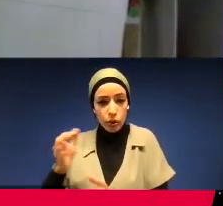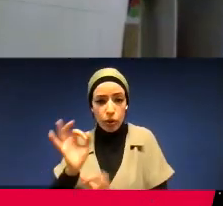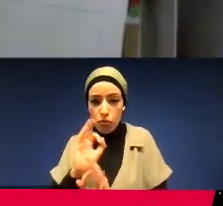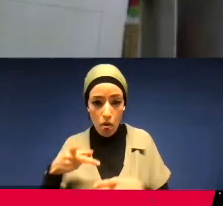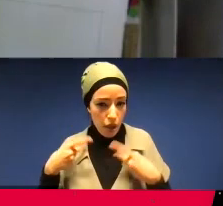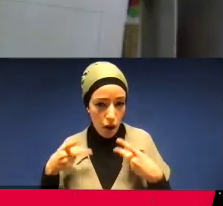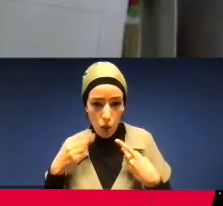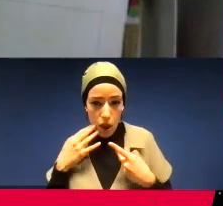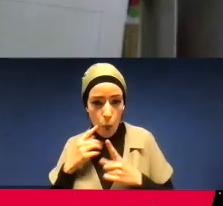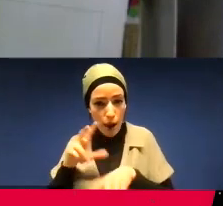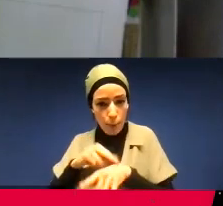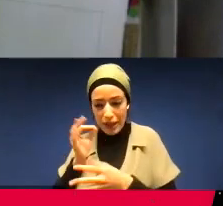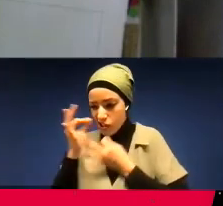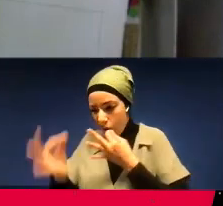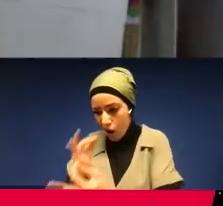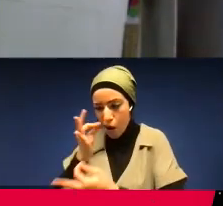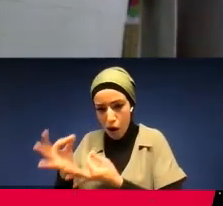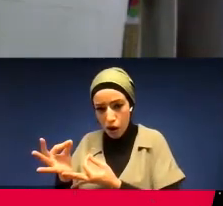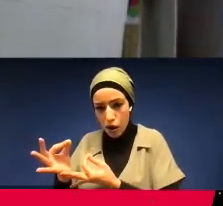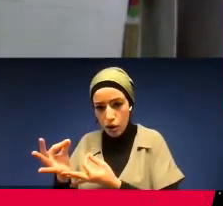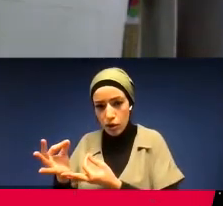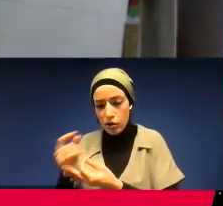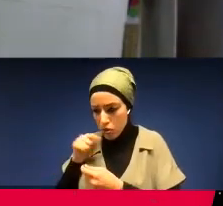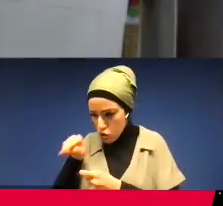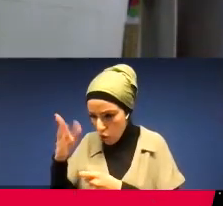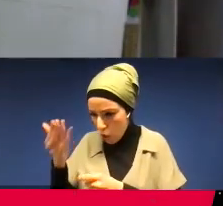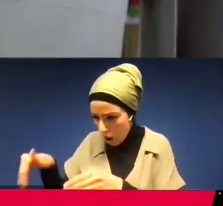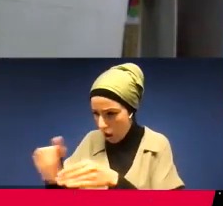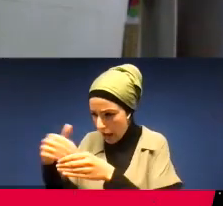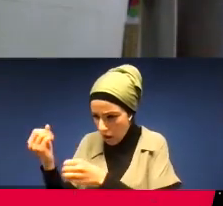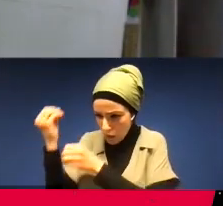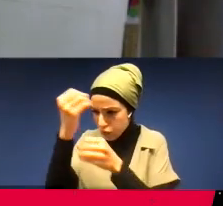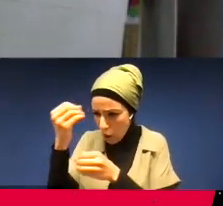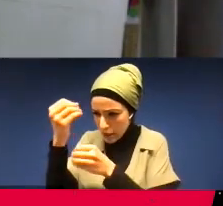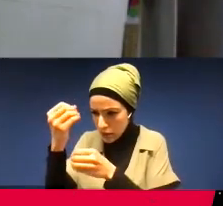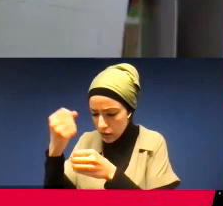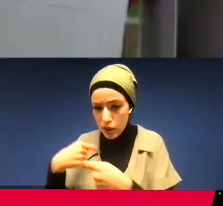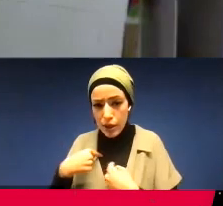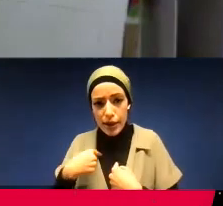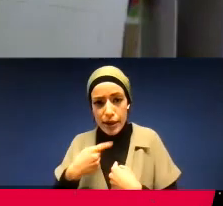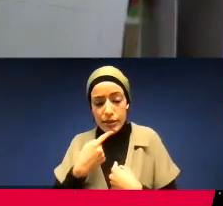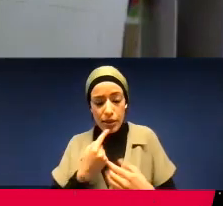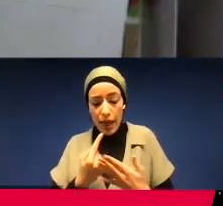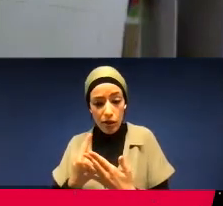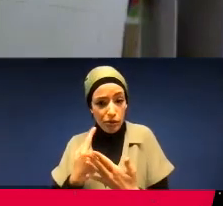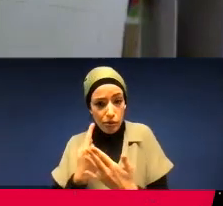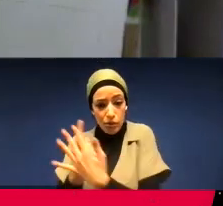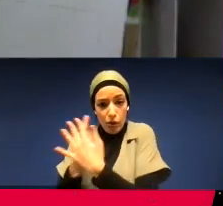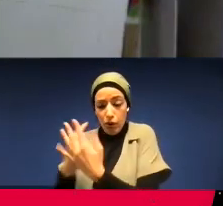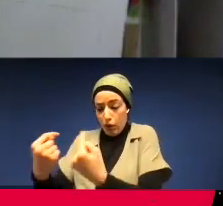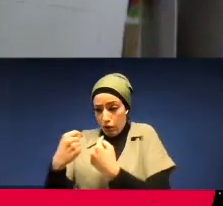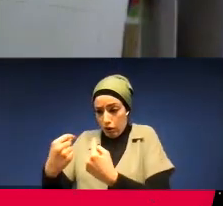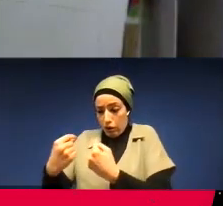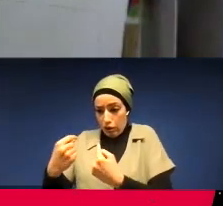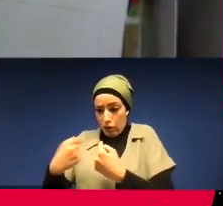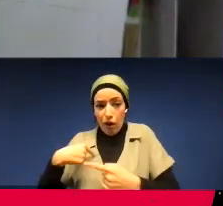he was asked about whether he took part in the protest. He said, they pressed me so much, so I thought I should tell them this,